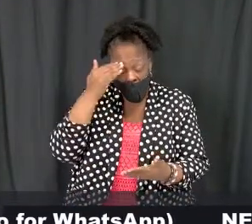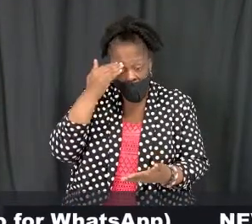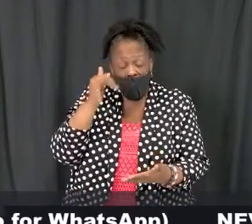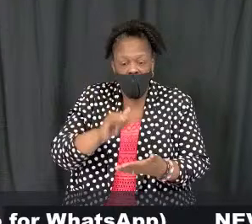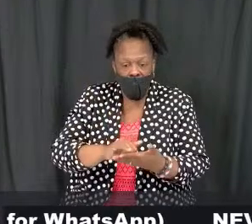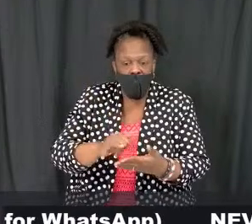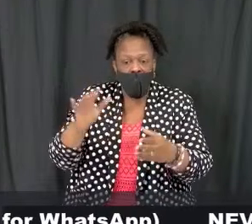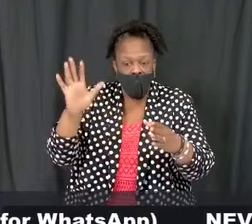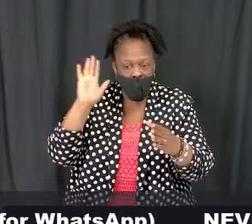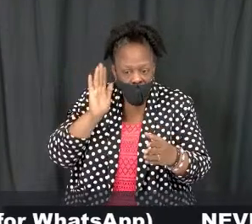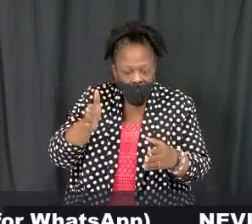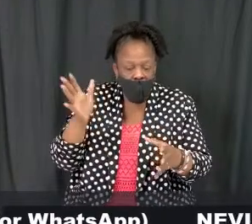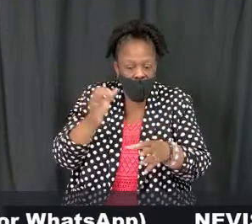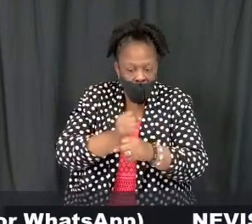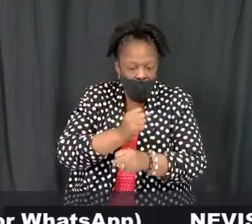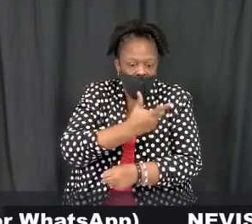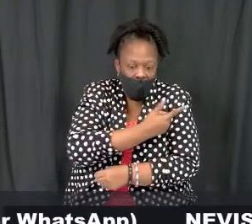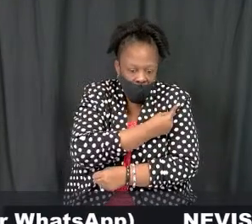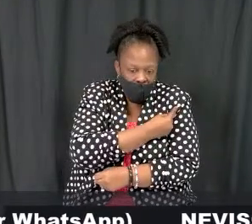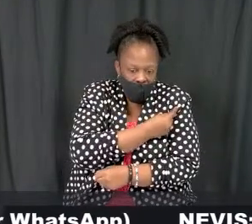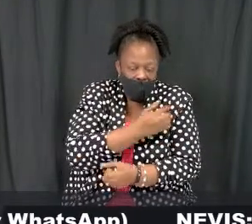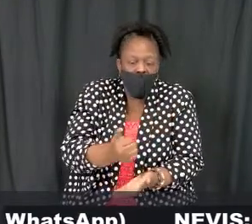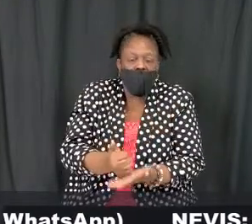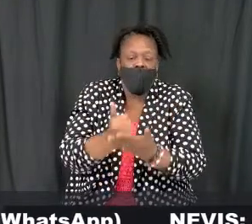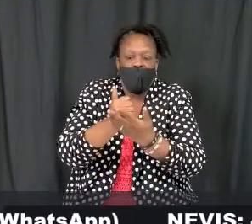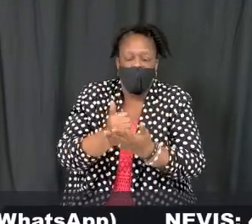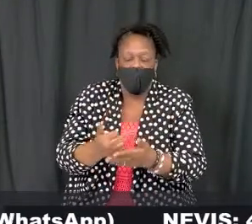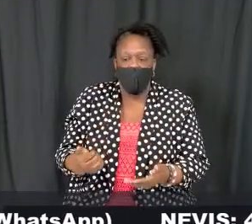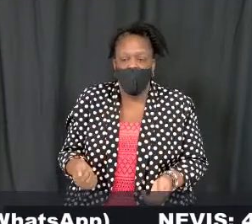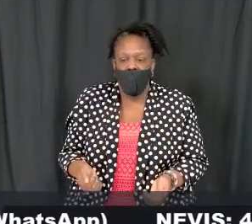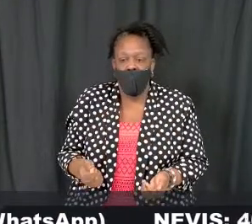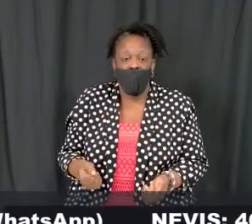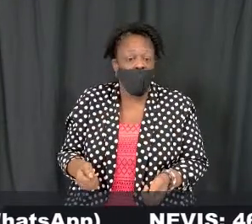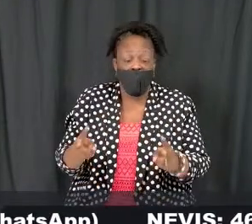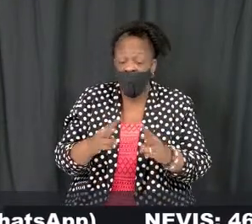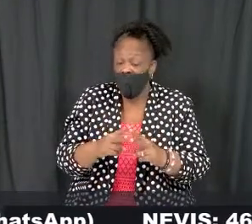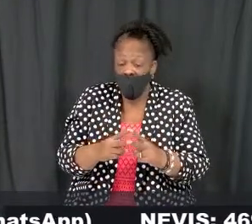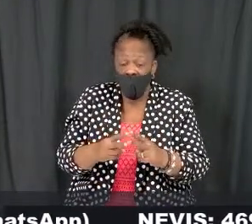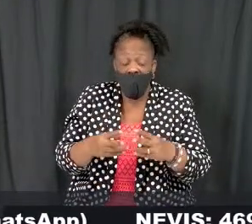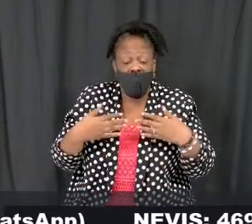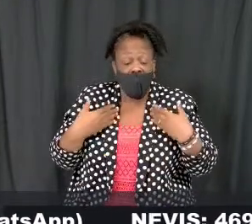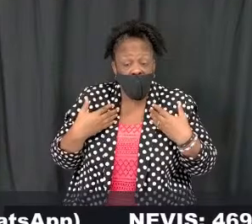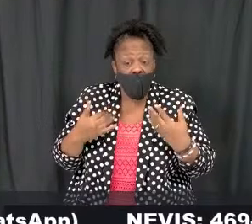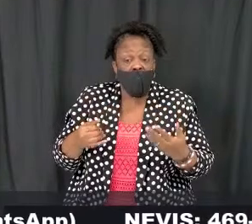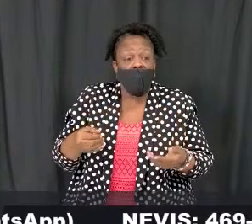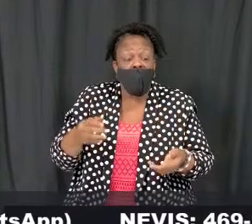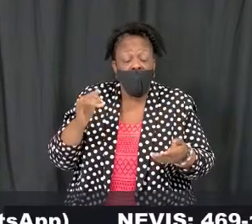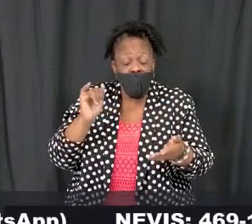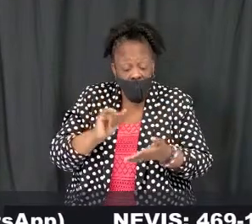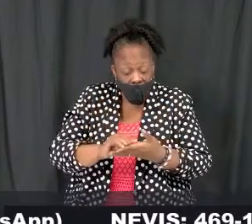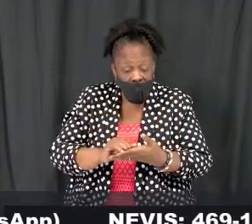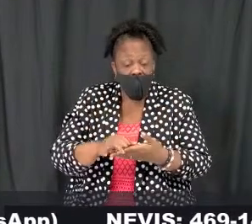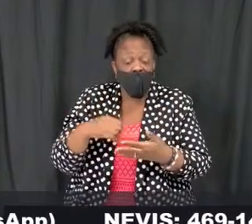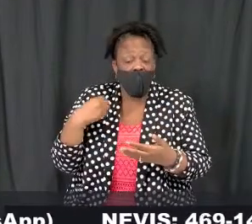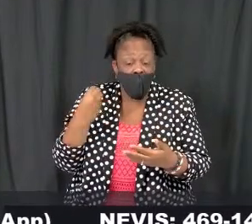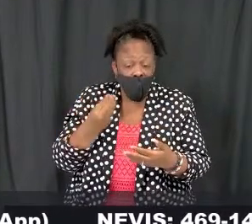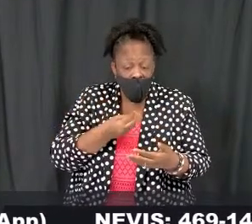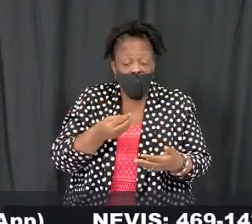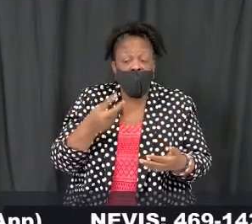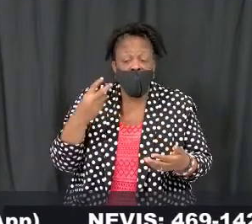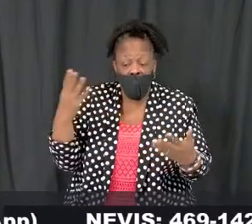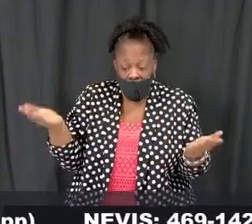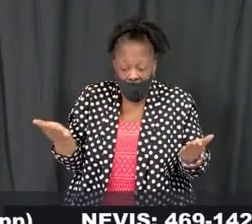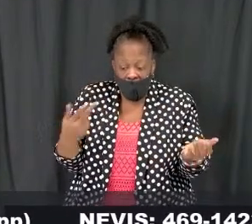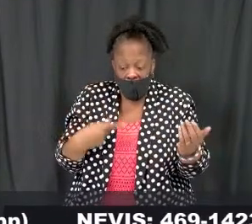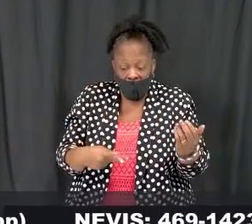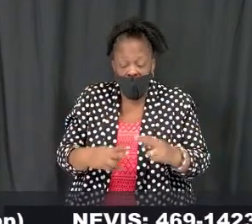been very fortunate to have been able to contain this deadly virus for over a year with the prescription of